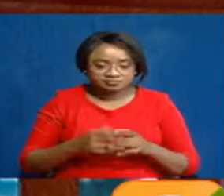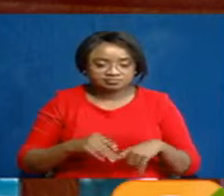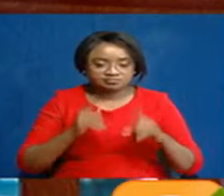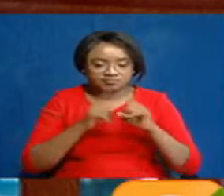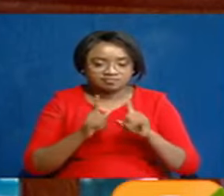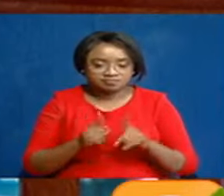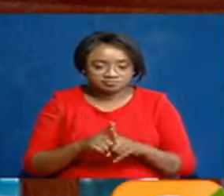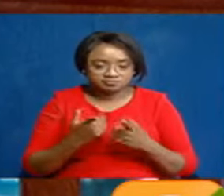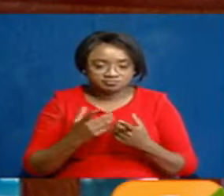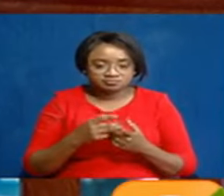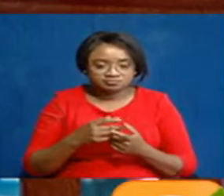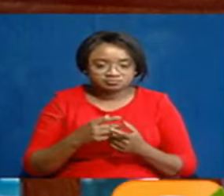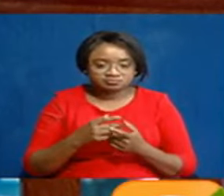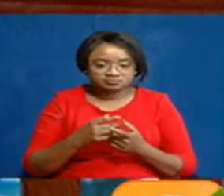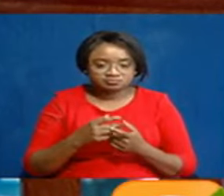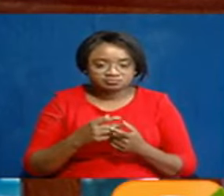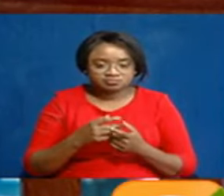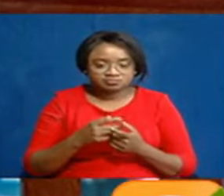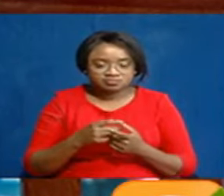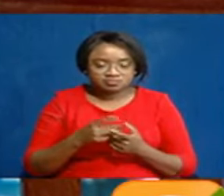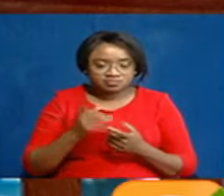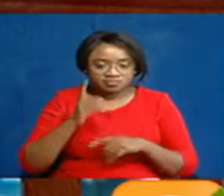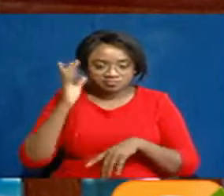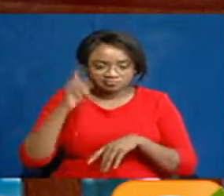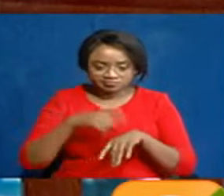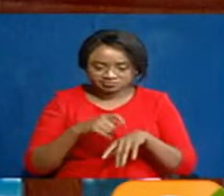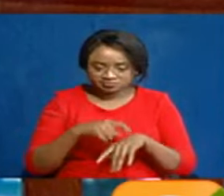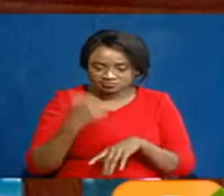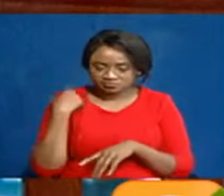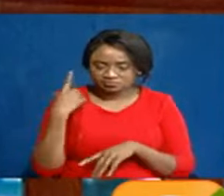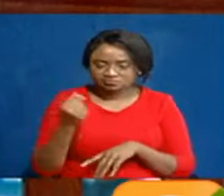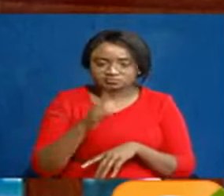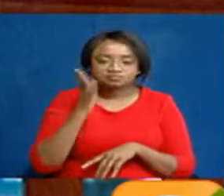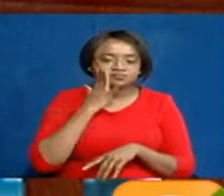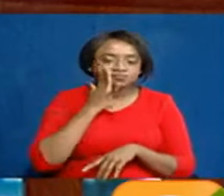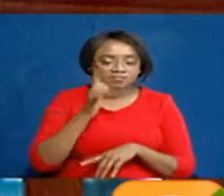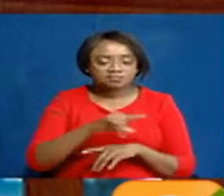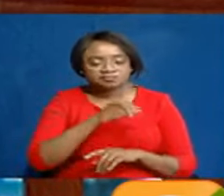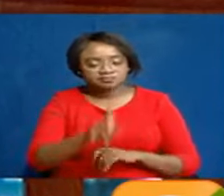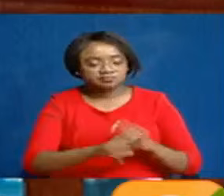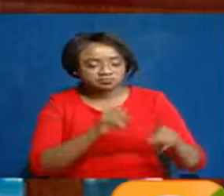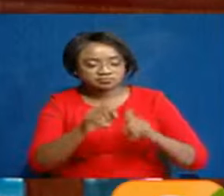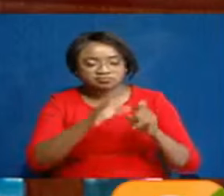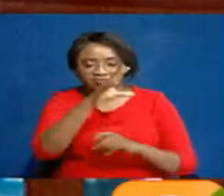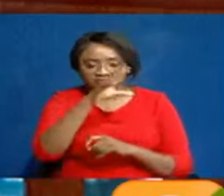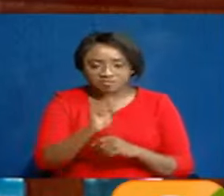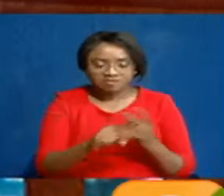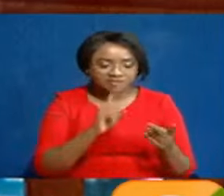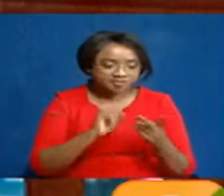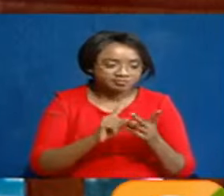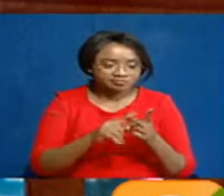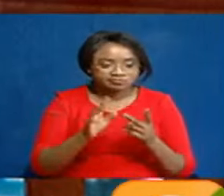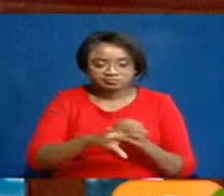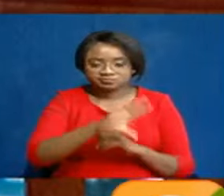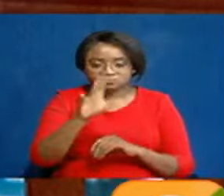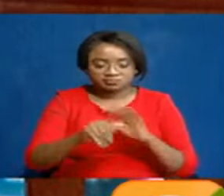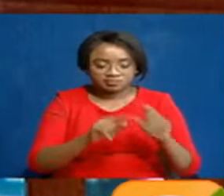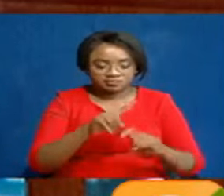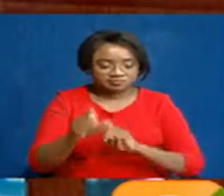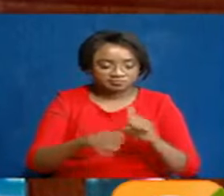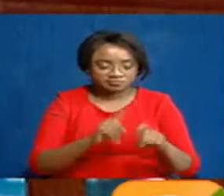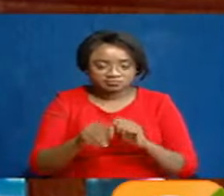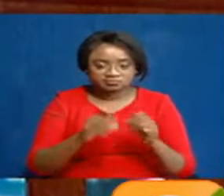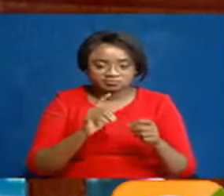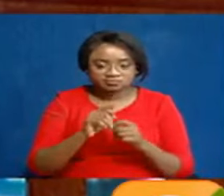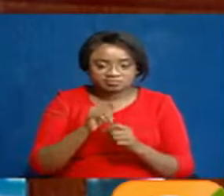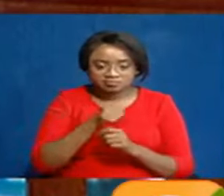ago, was vetting cabinet secretaries. It was vetting individuals who told